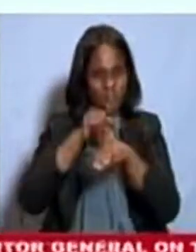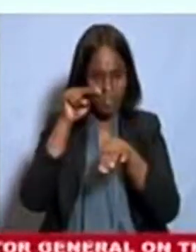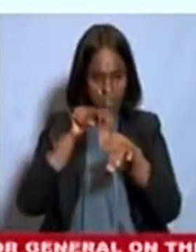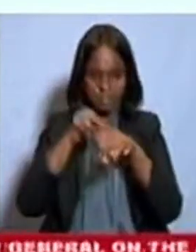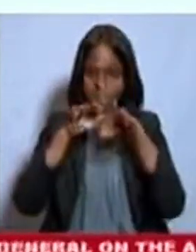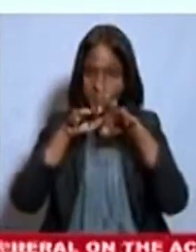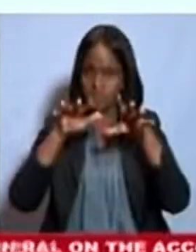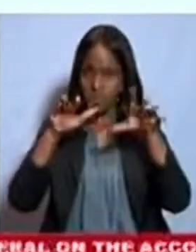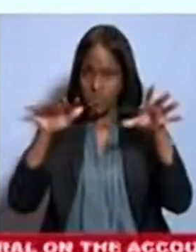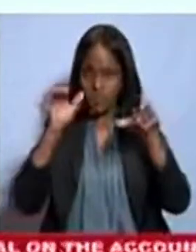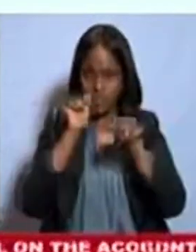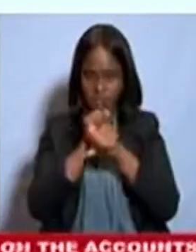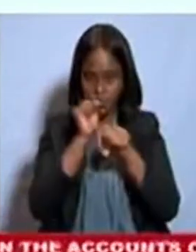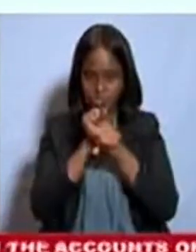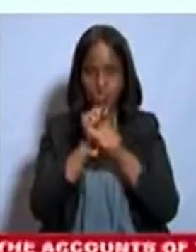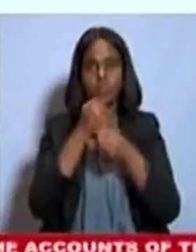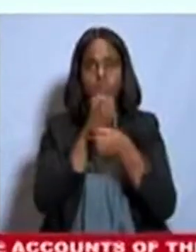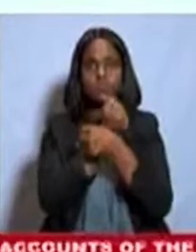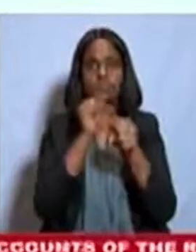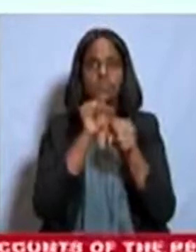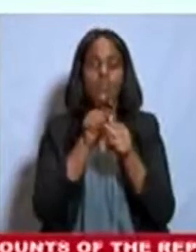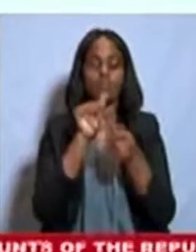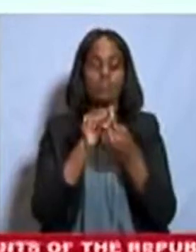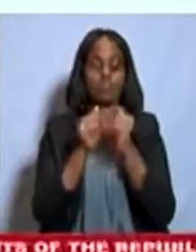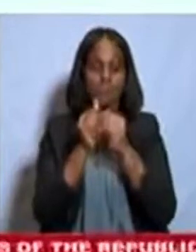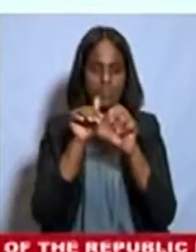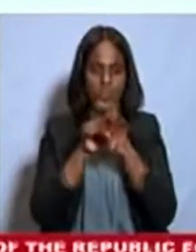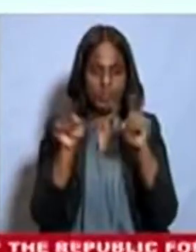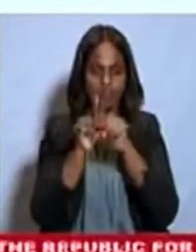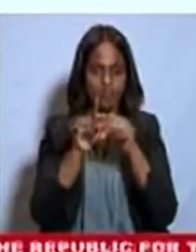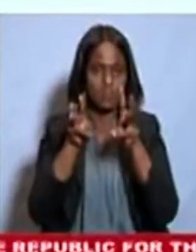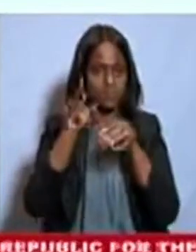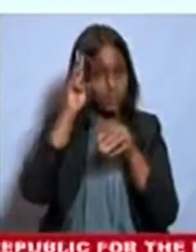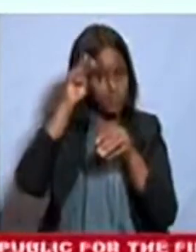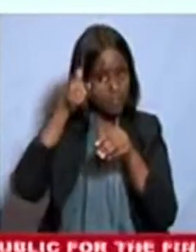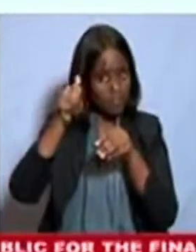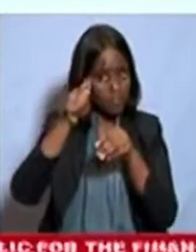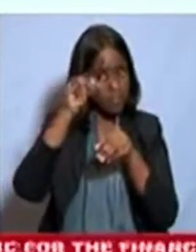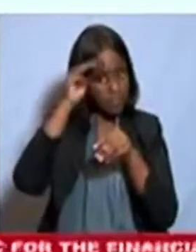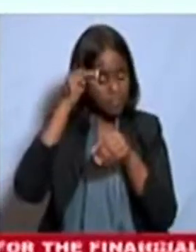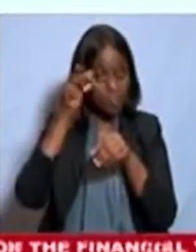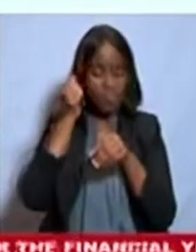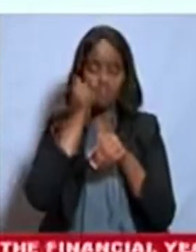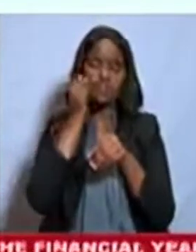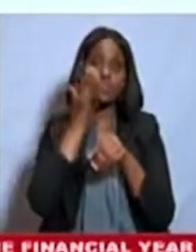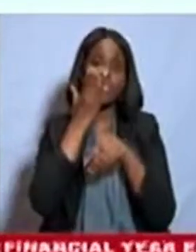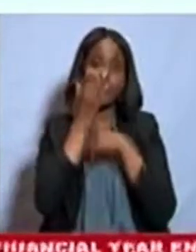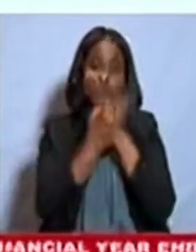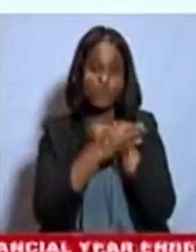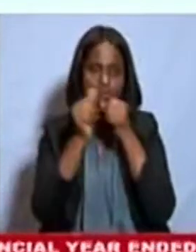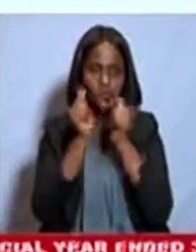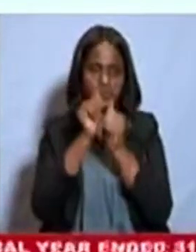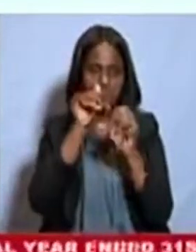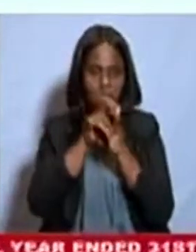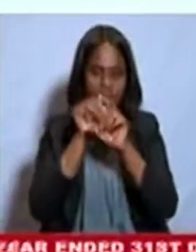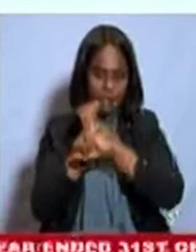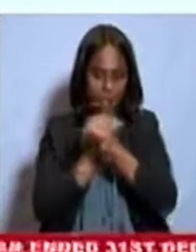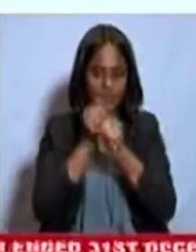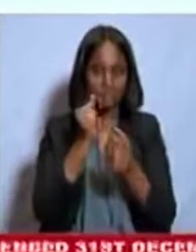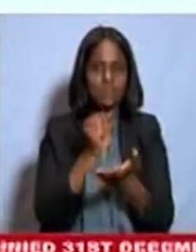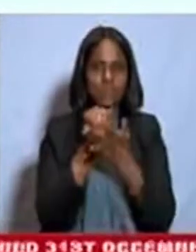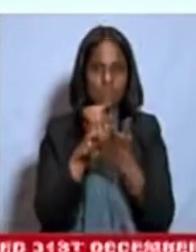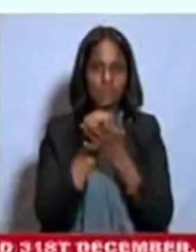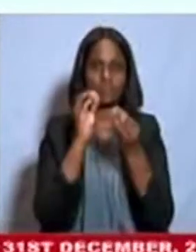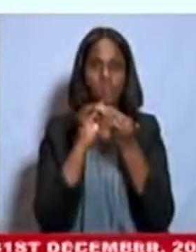national-wide efforts to rectify. In this regard, the ministry engaged the Ministry of Home Affairs and Internal Security for